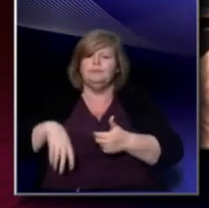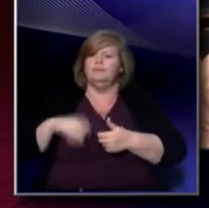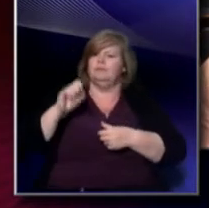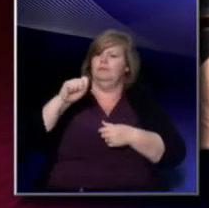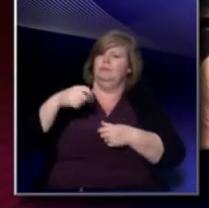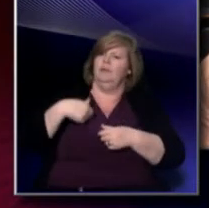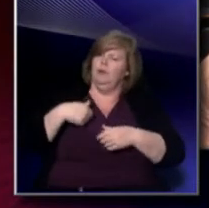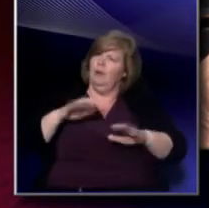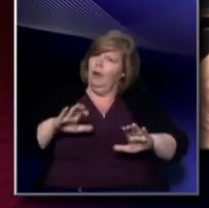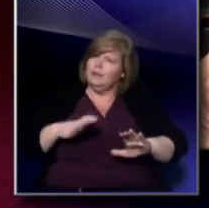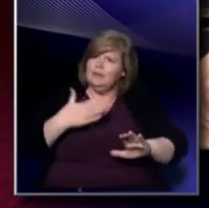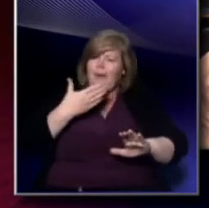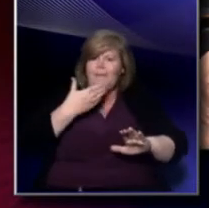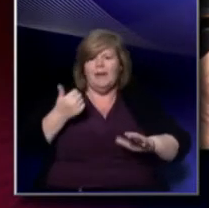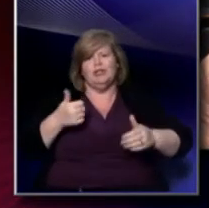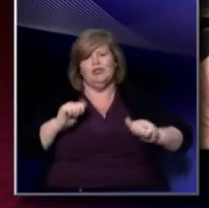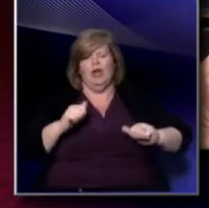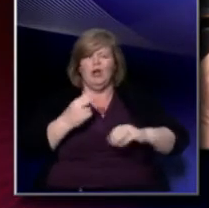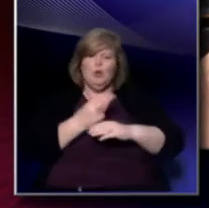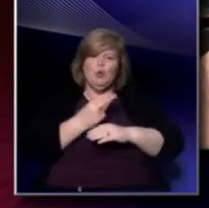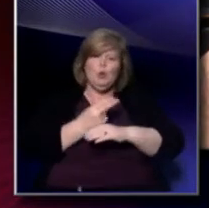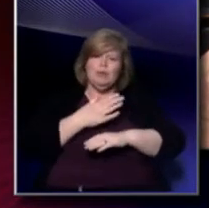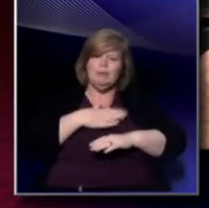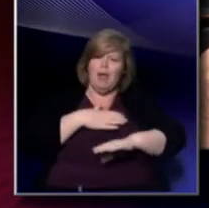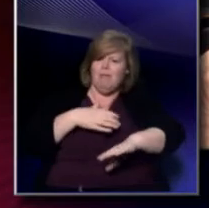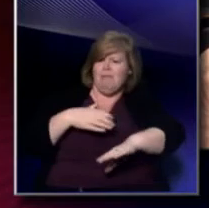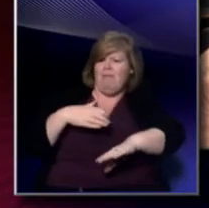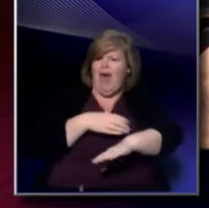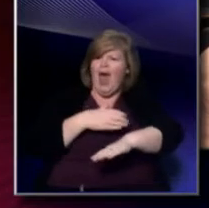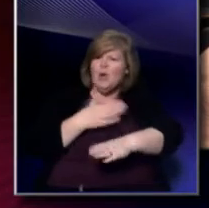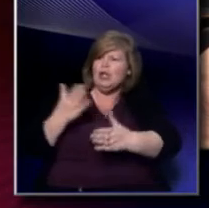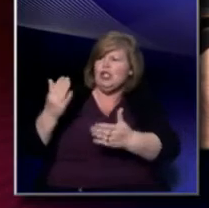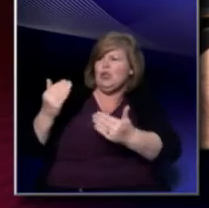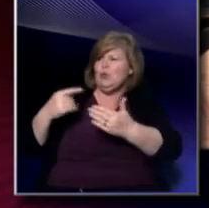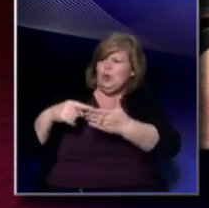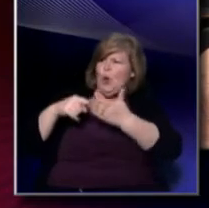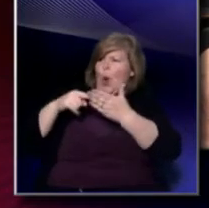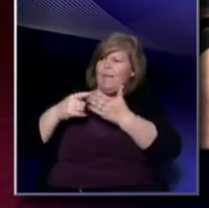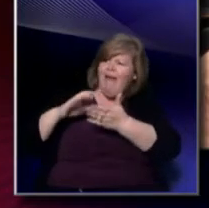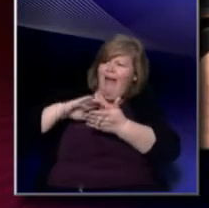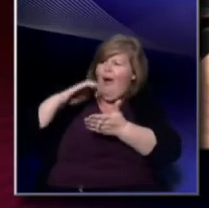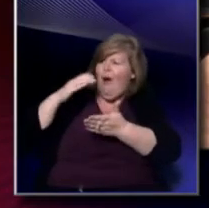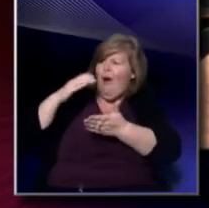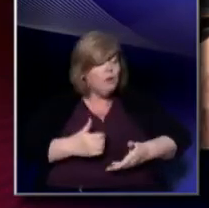I did my best to try to use my Jedi powers to get them to show their hand on that when we were in the